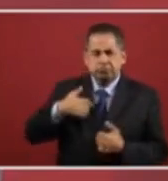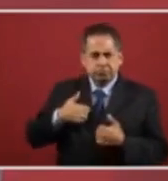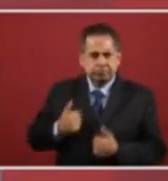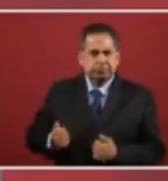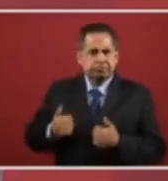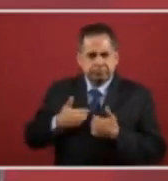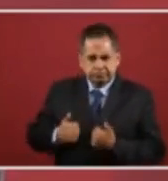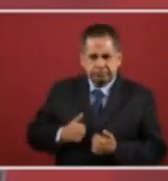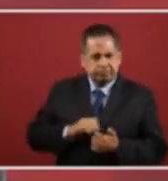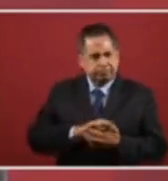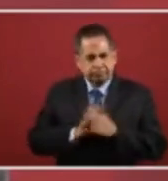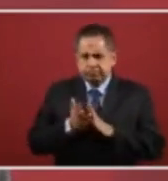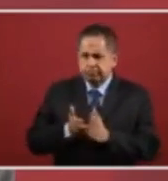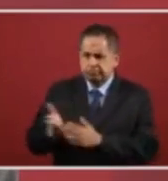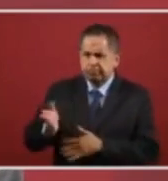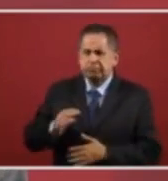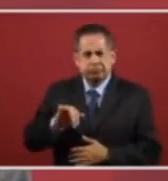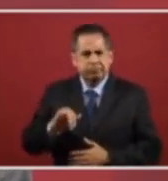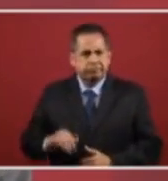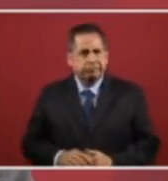I know they will listen.